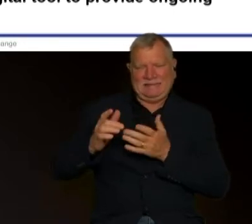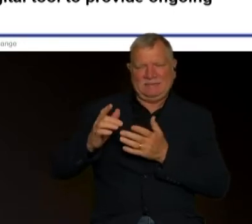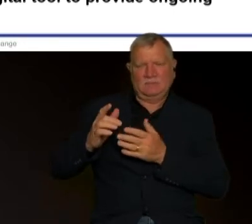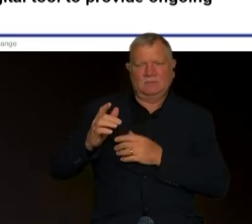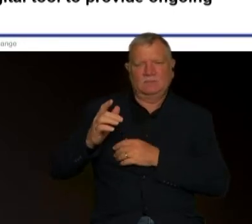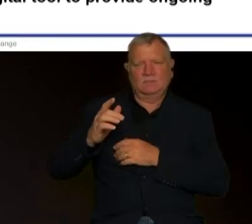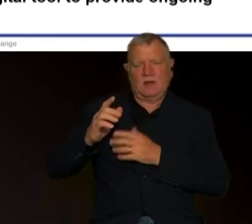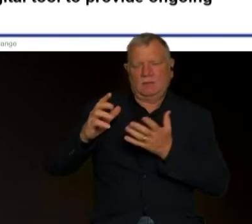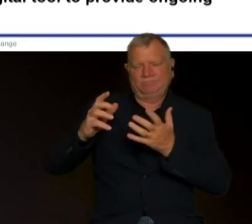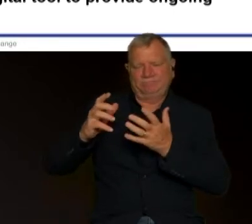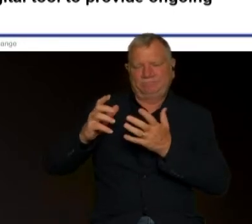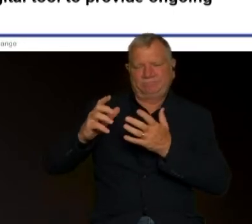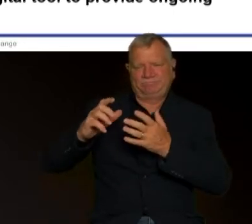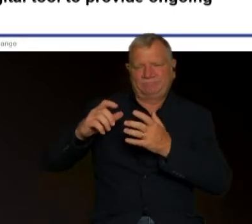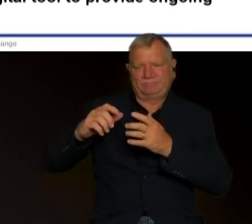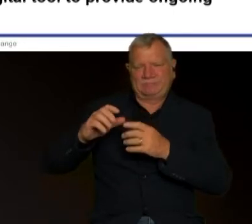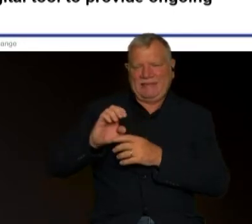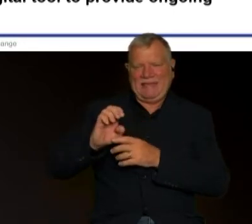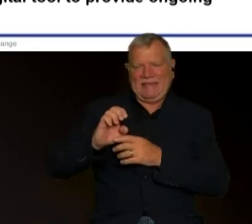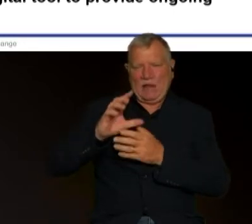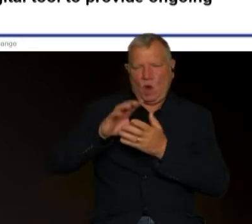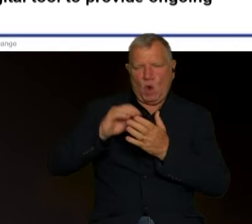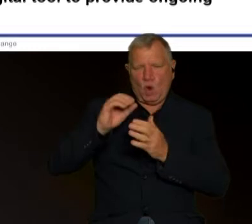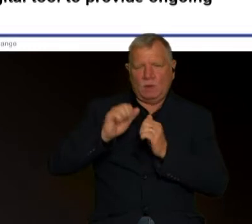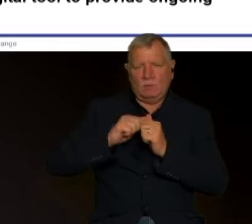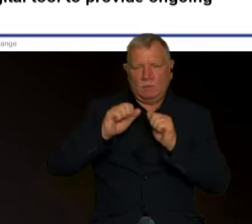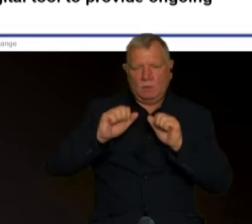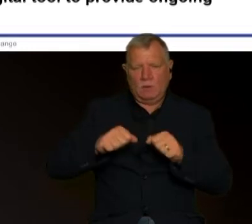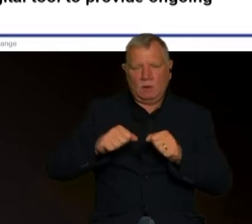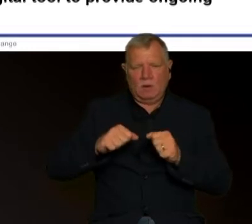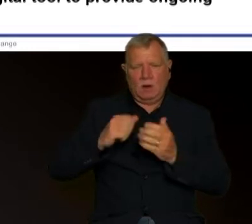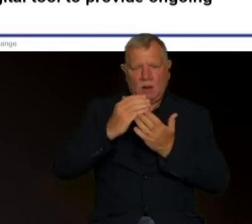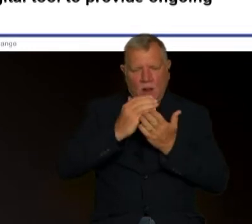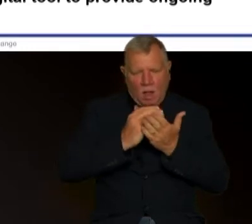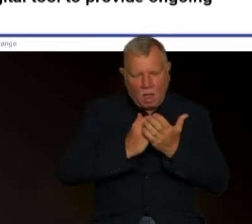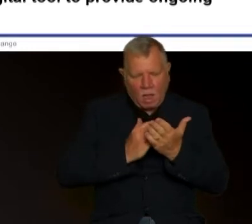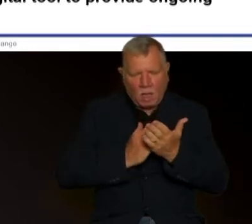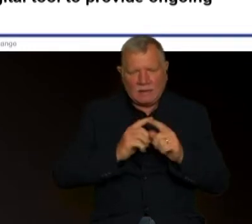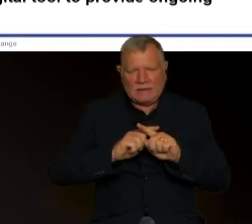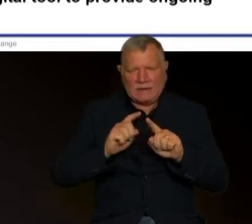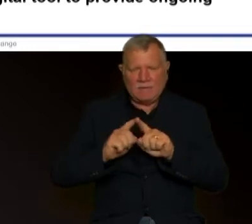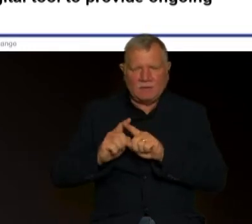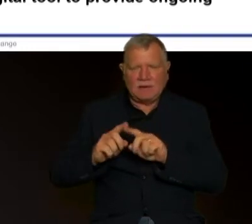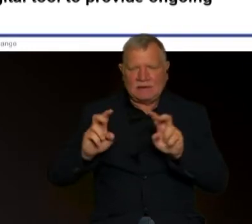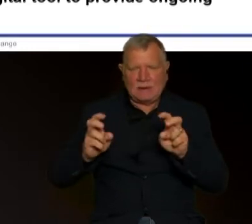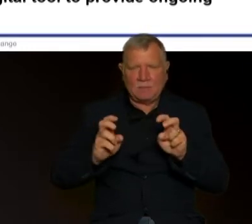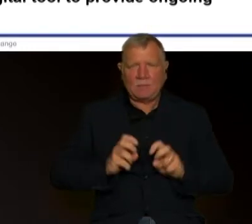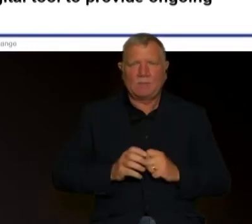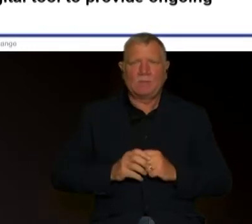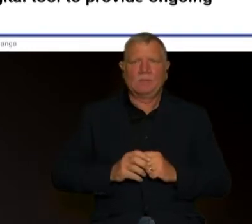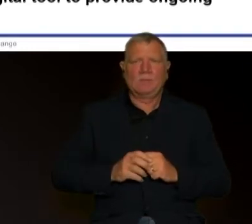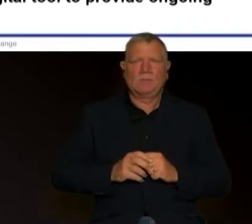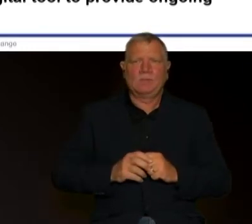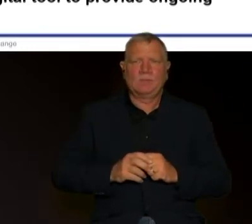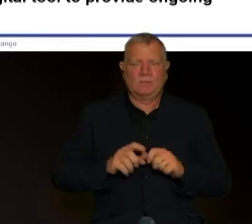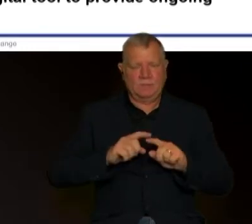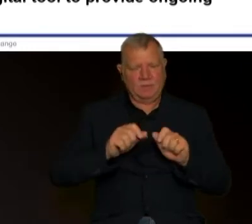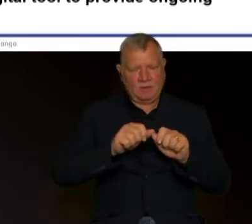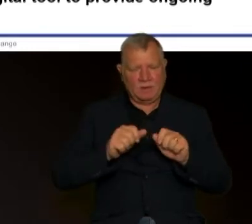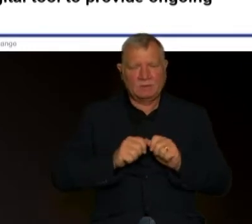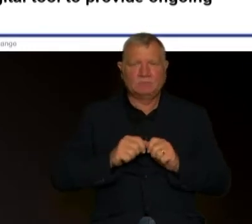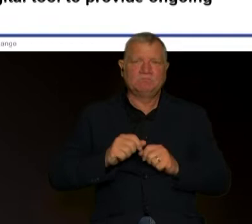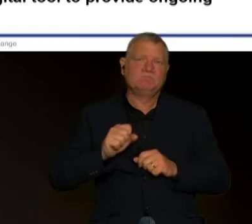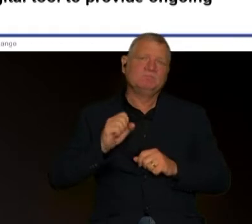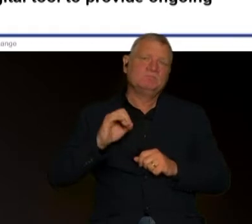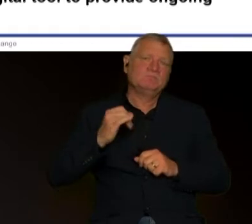We've got a new digital platform called e-learning where it's got a course catalog in various